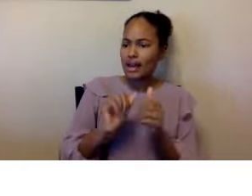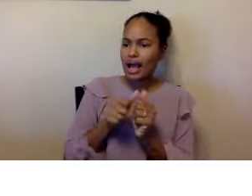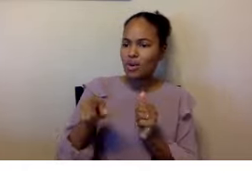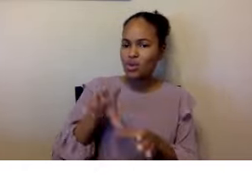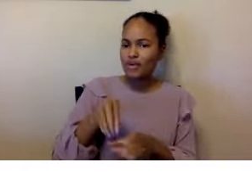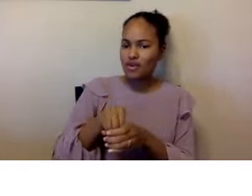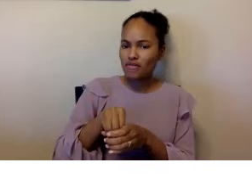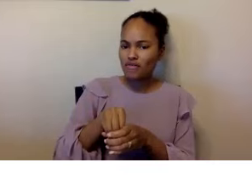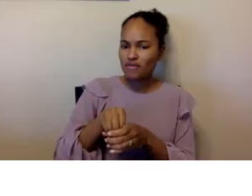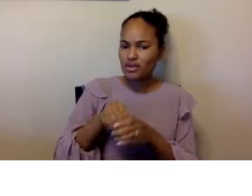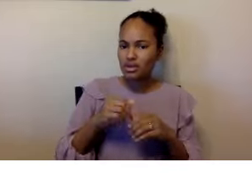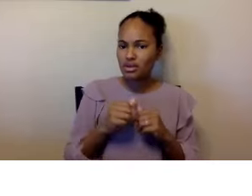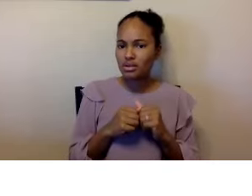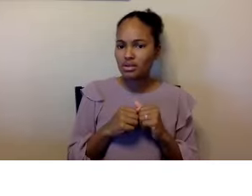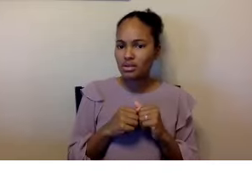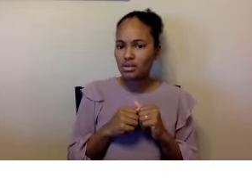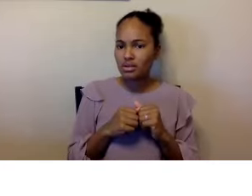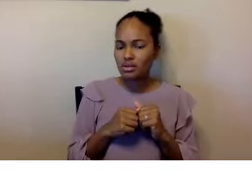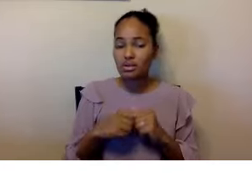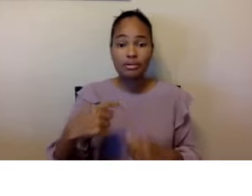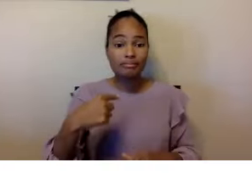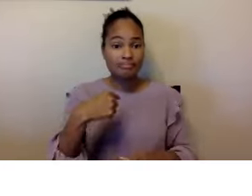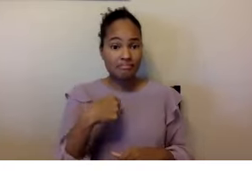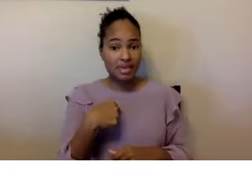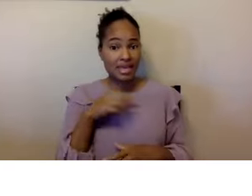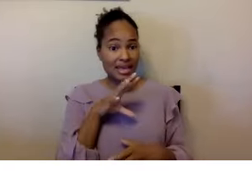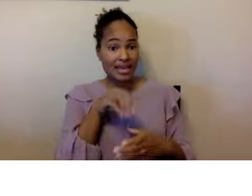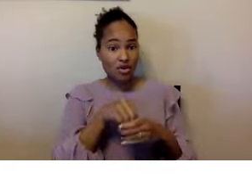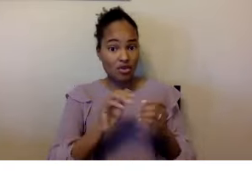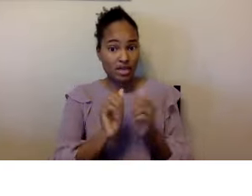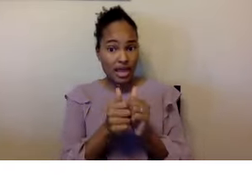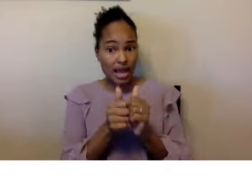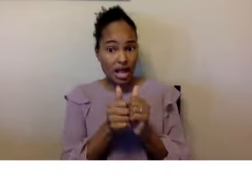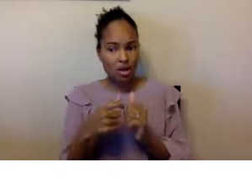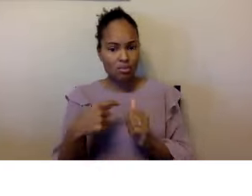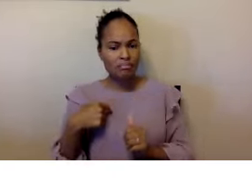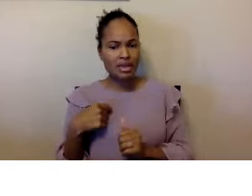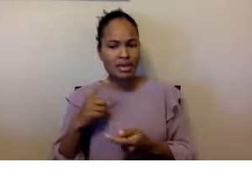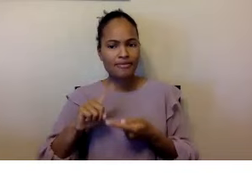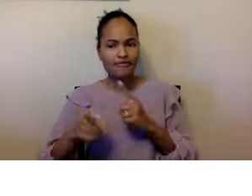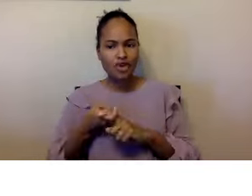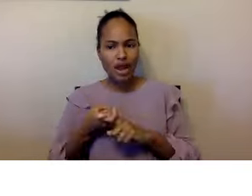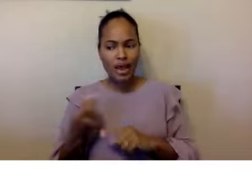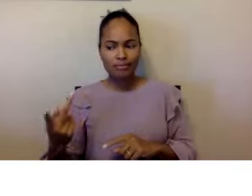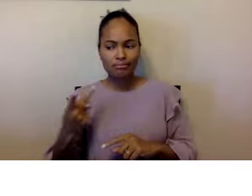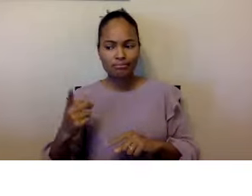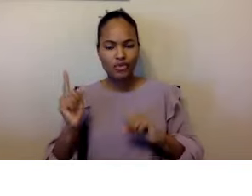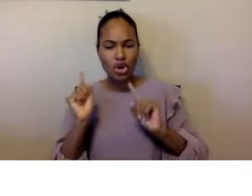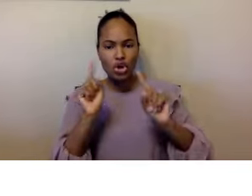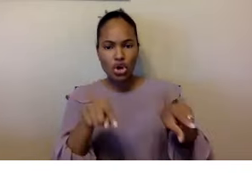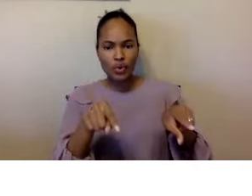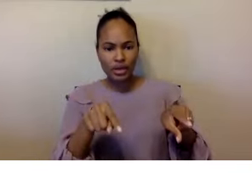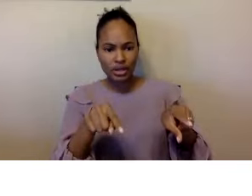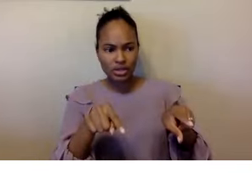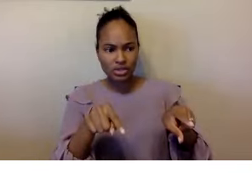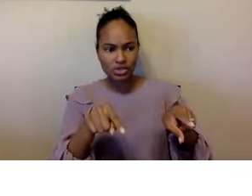I got involved in it because a friend of mine and I was going to a MARTA station one night to walk